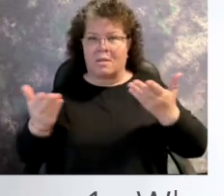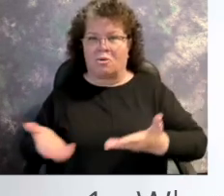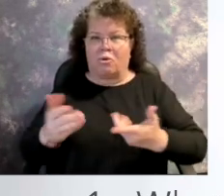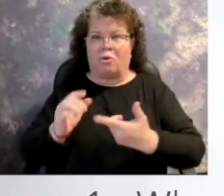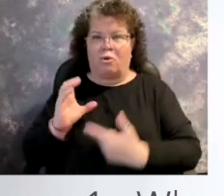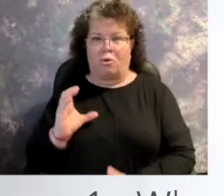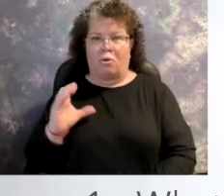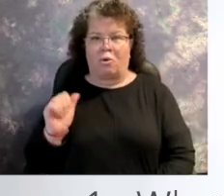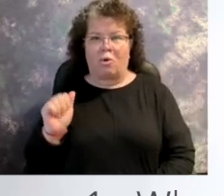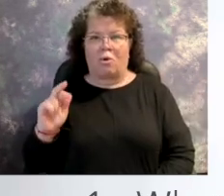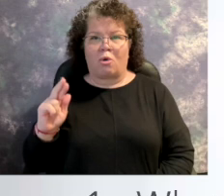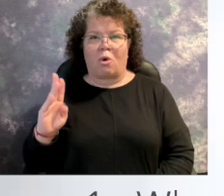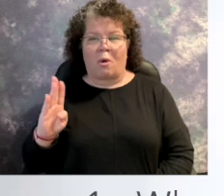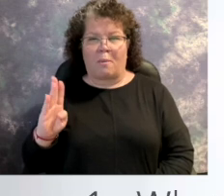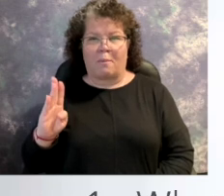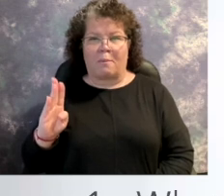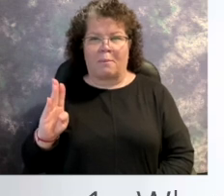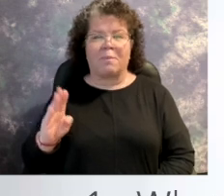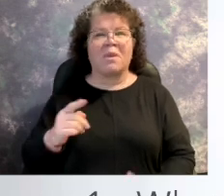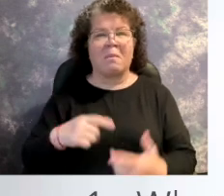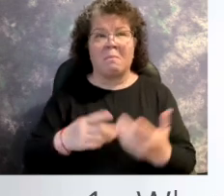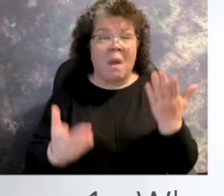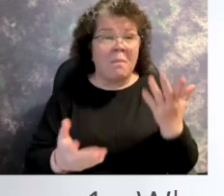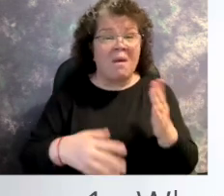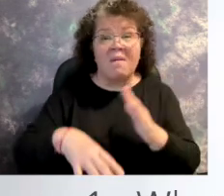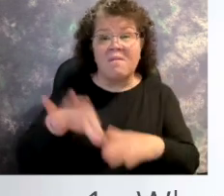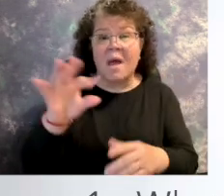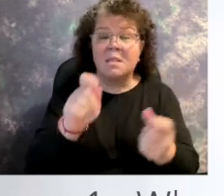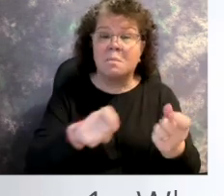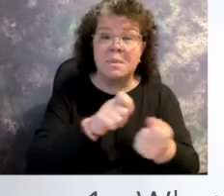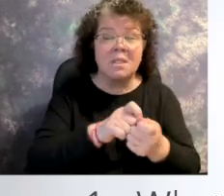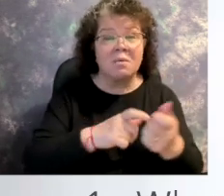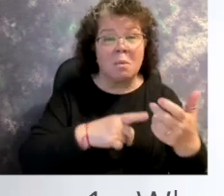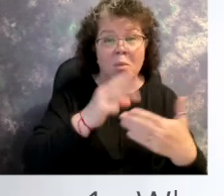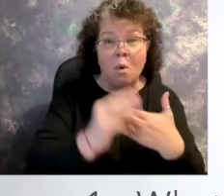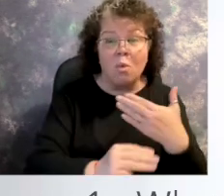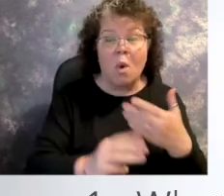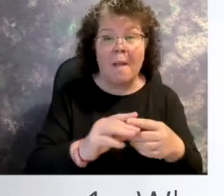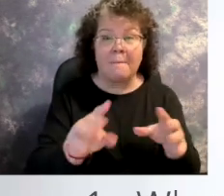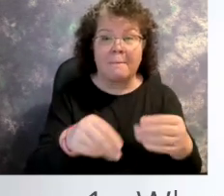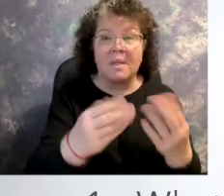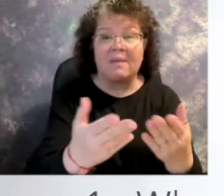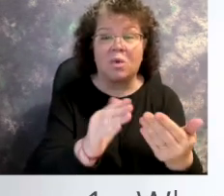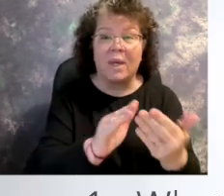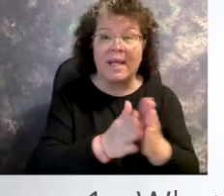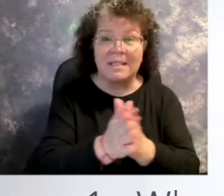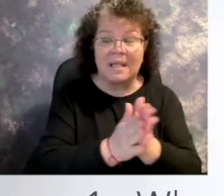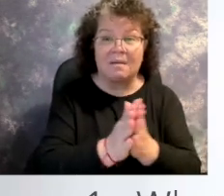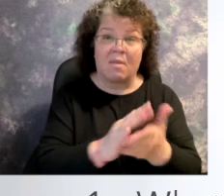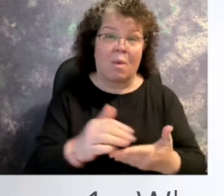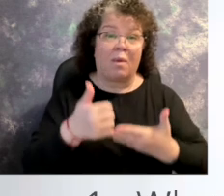tailor or find specific programs or incentives that would be tailored to your community. So is